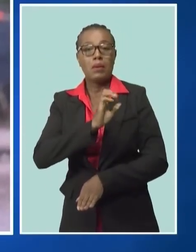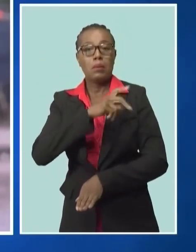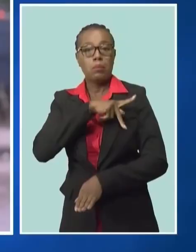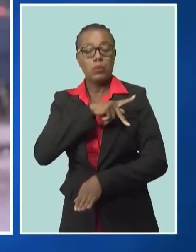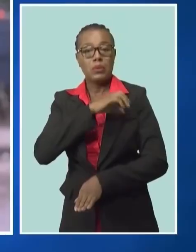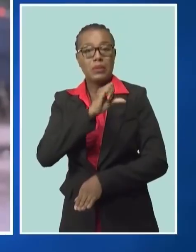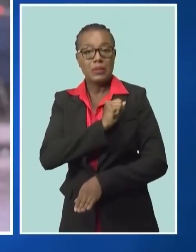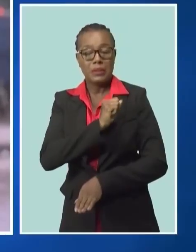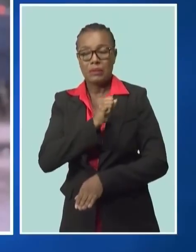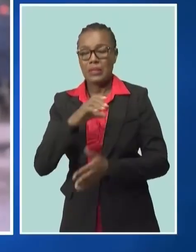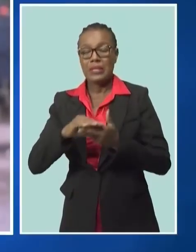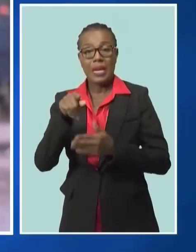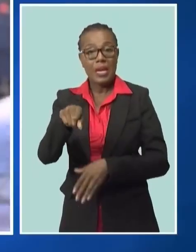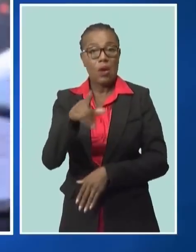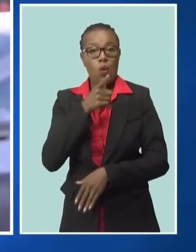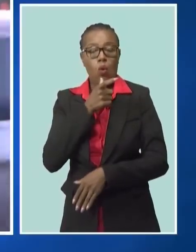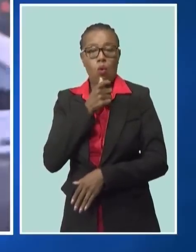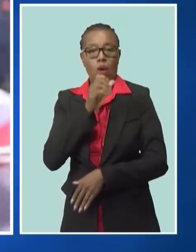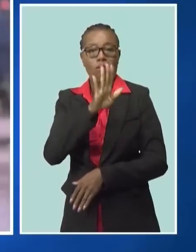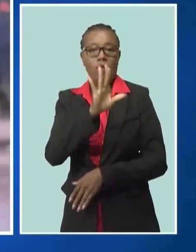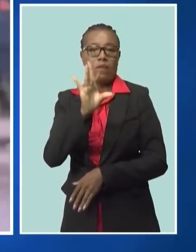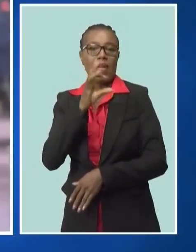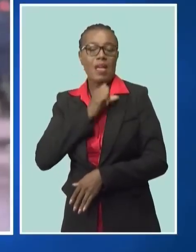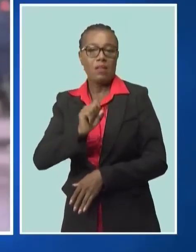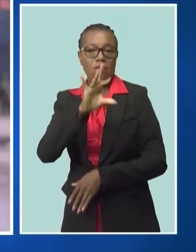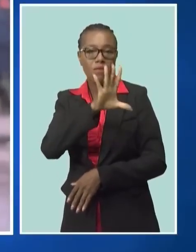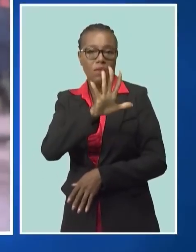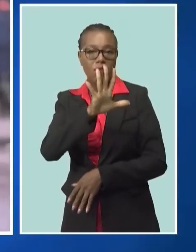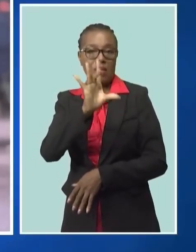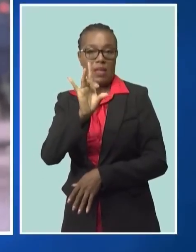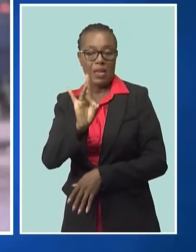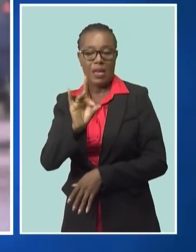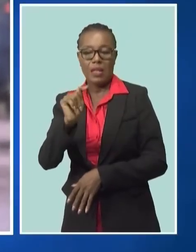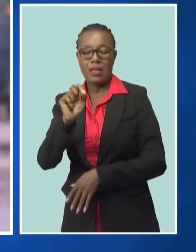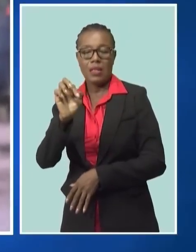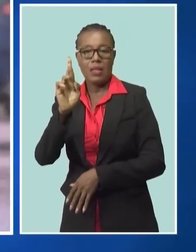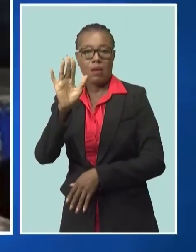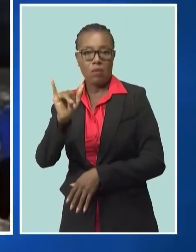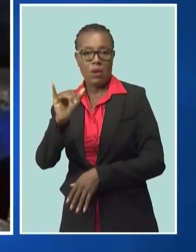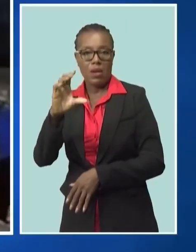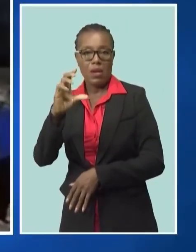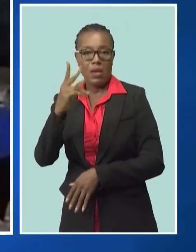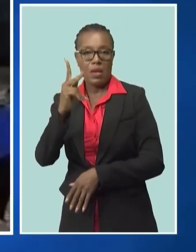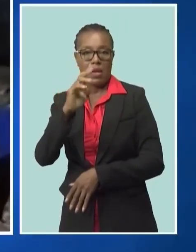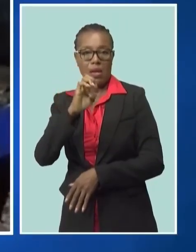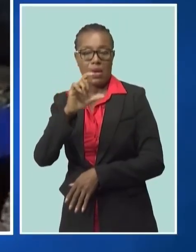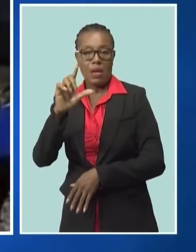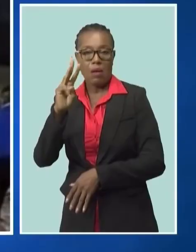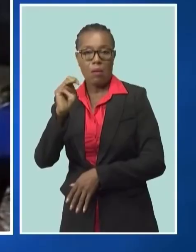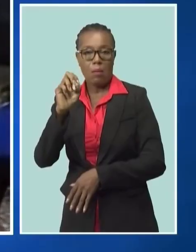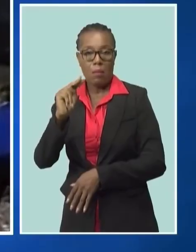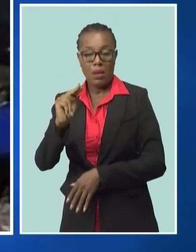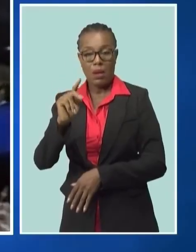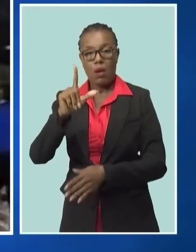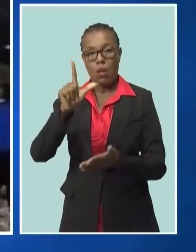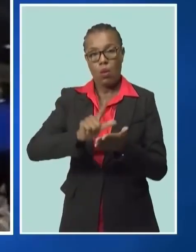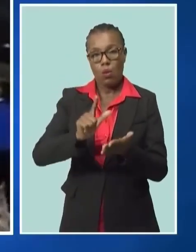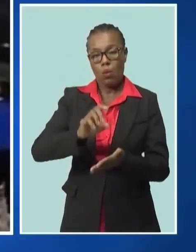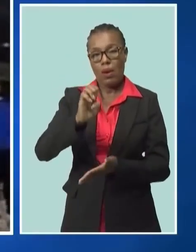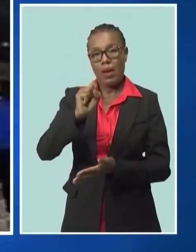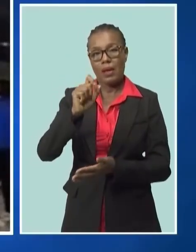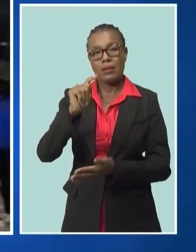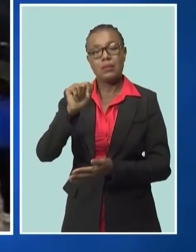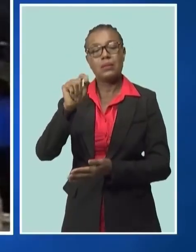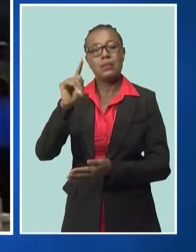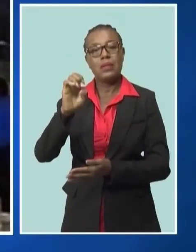identified him as 58-year-old Terry Kelman of Lower Estate, St. George. We had a situation last